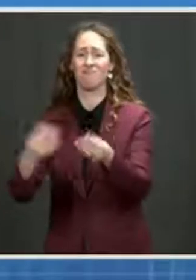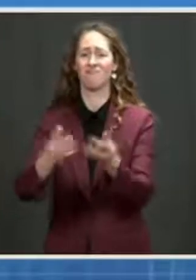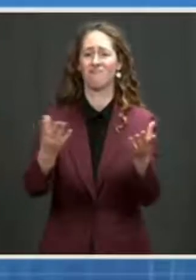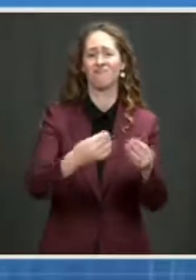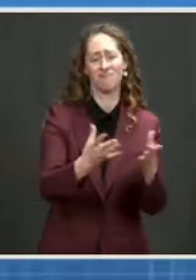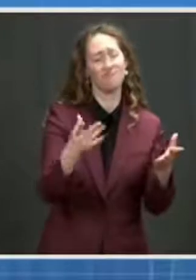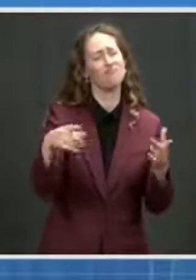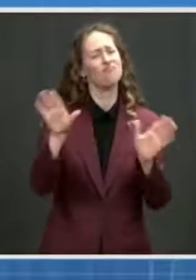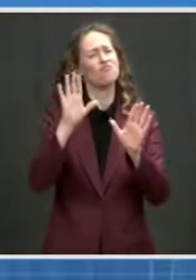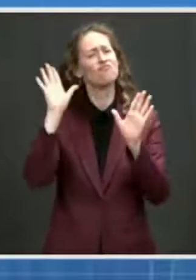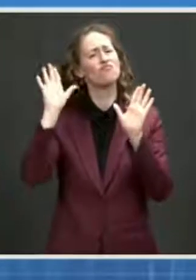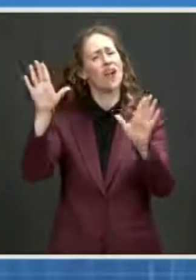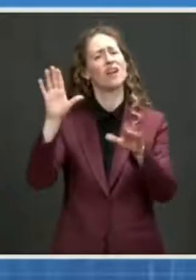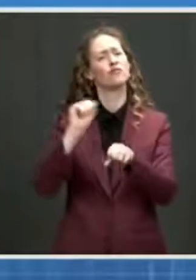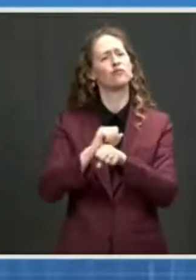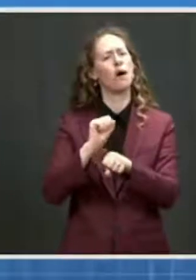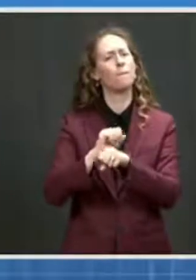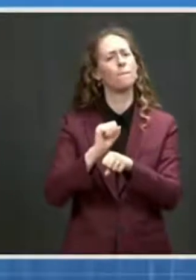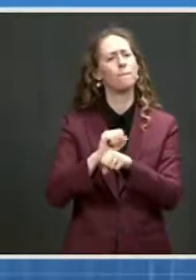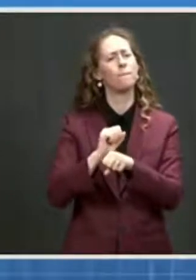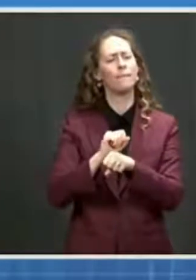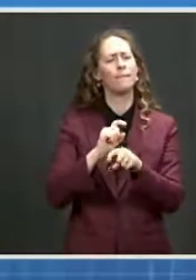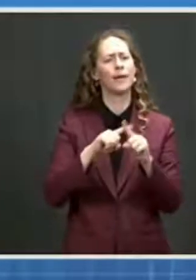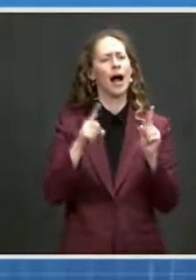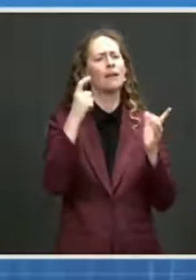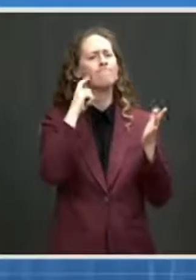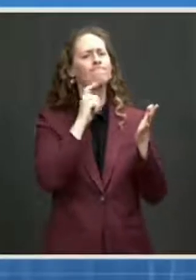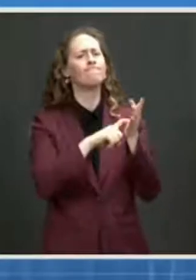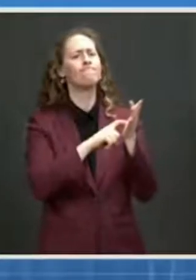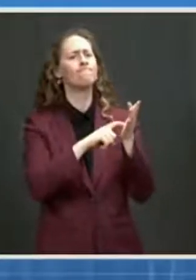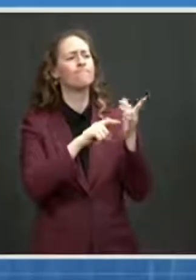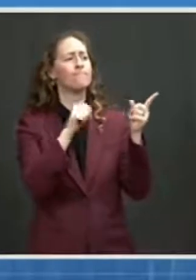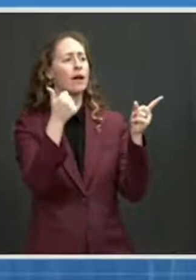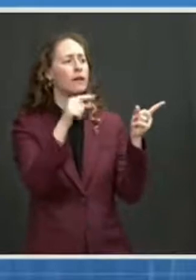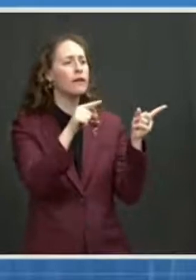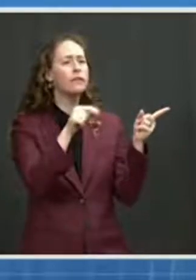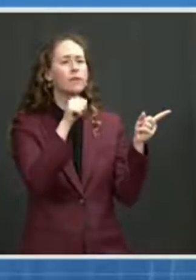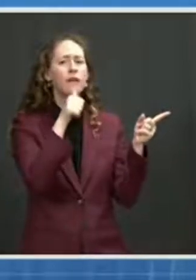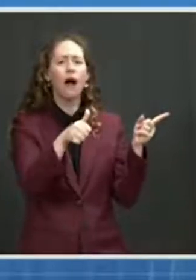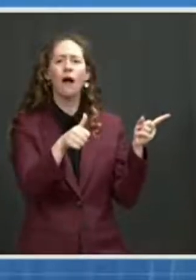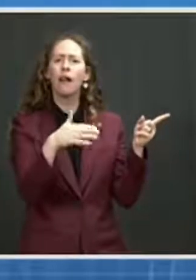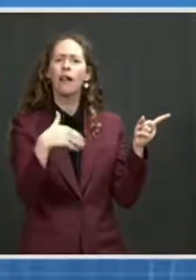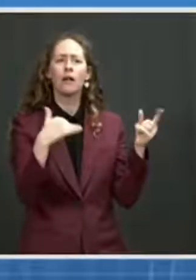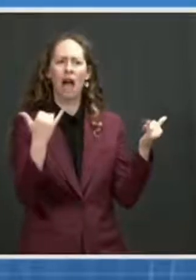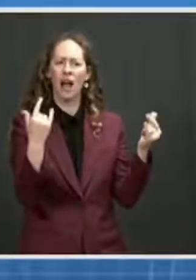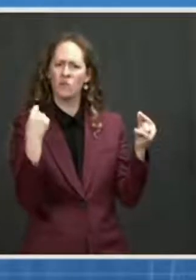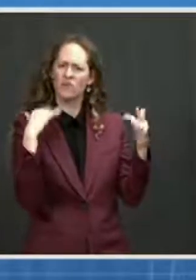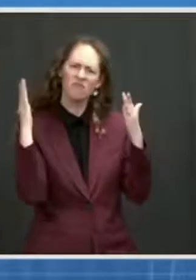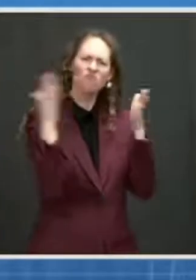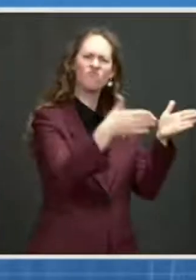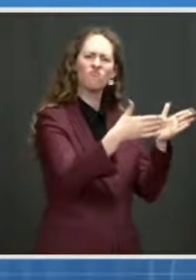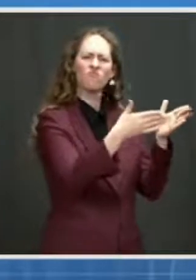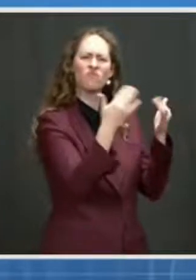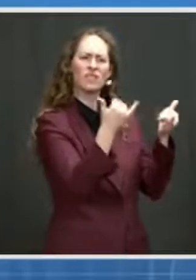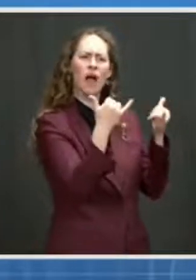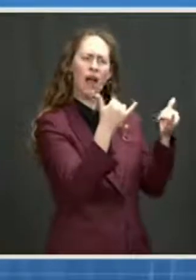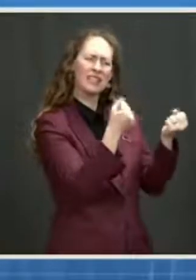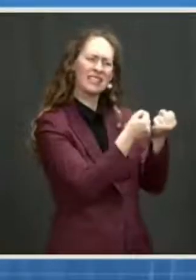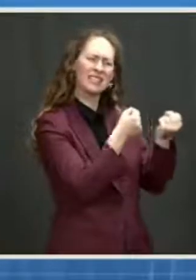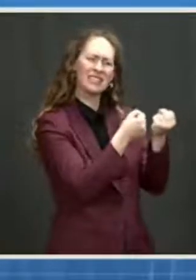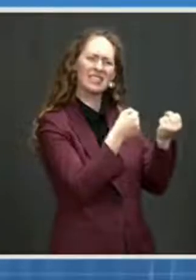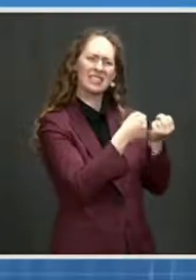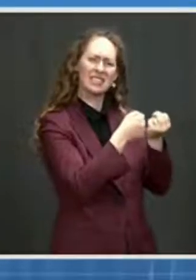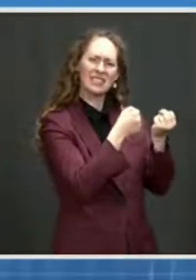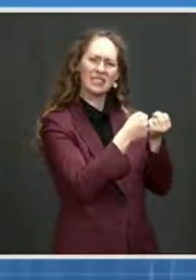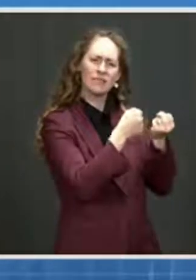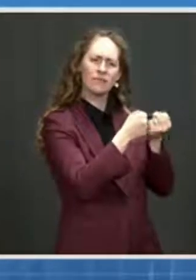should. But in places where we haven't reached that goal yet, we remain very focused on helping those states. So I would not say that we feel